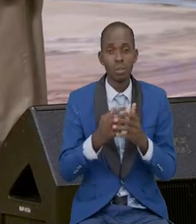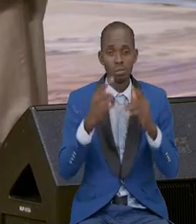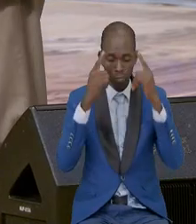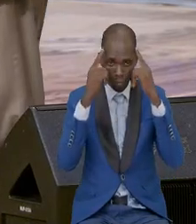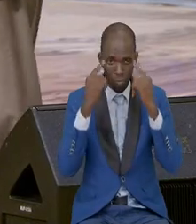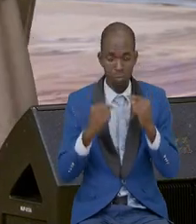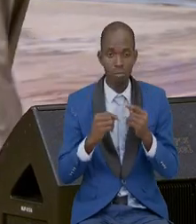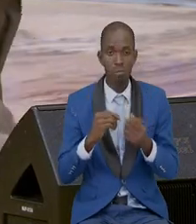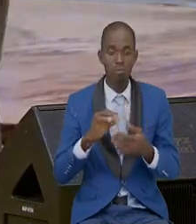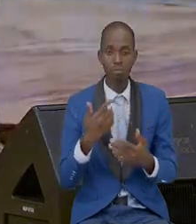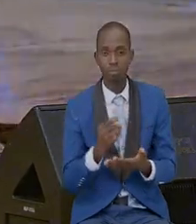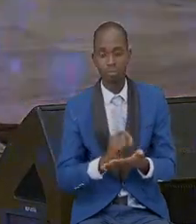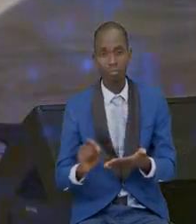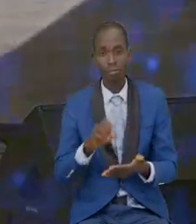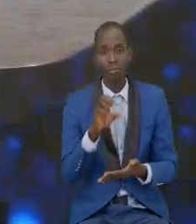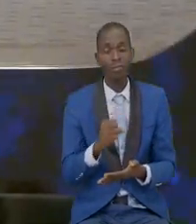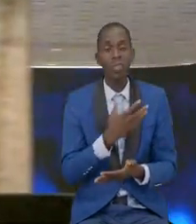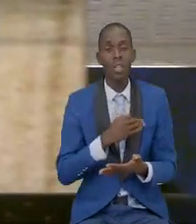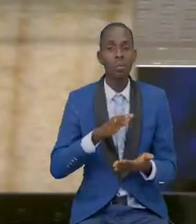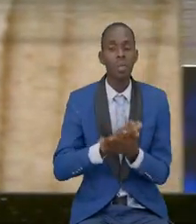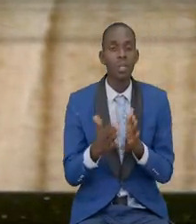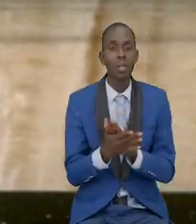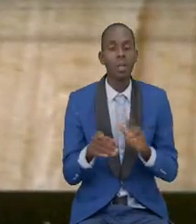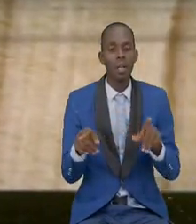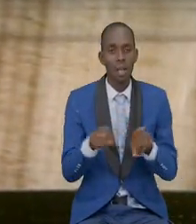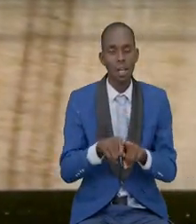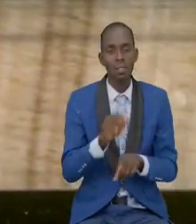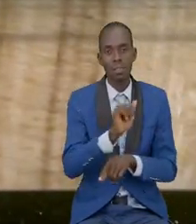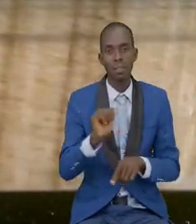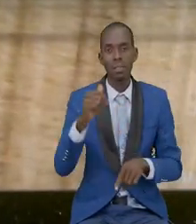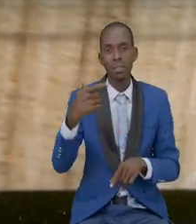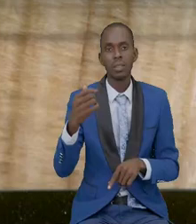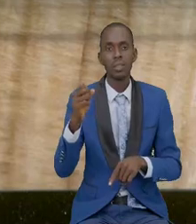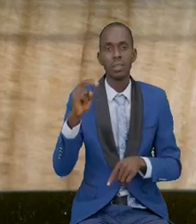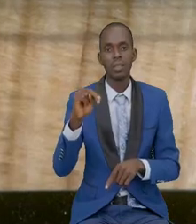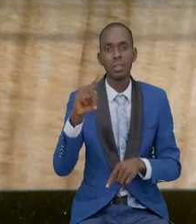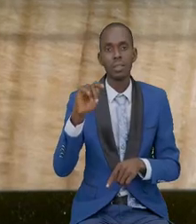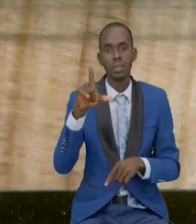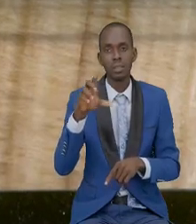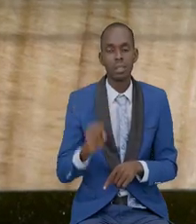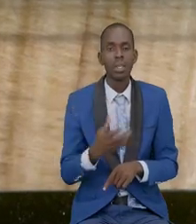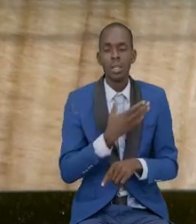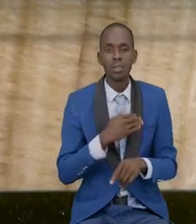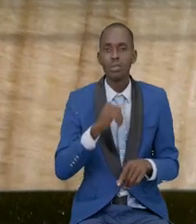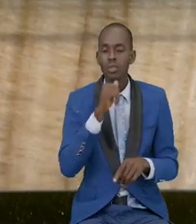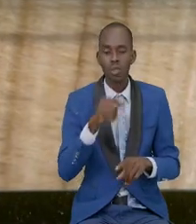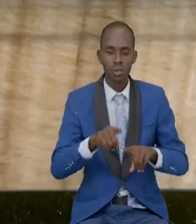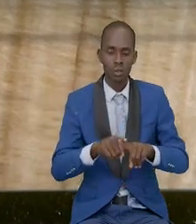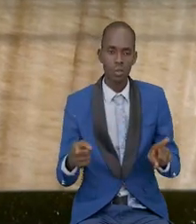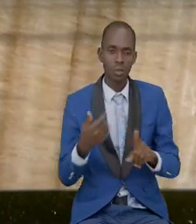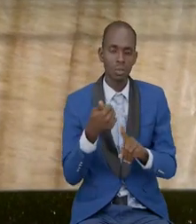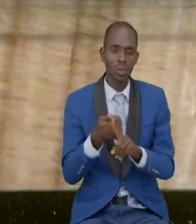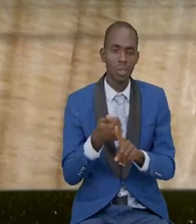he became as a Gentile. And he did not distinguish himself anymore